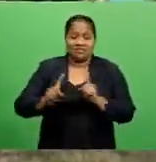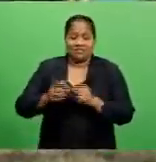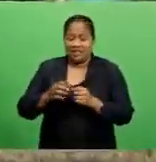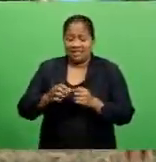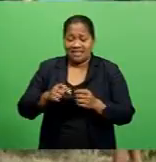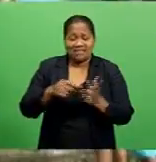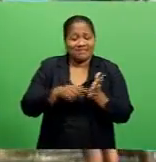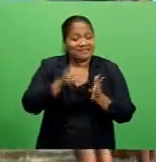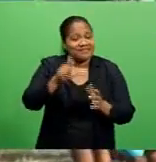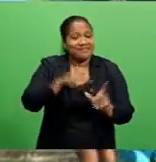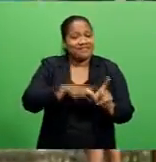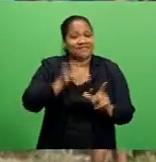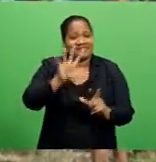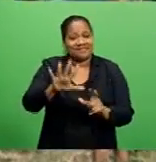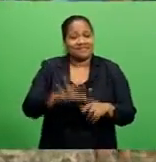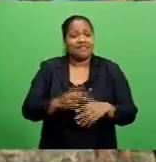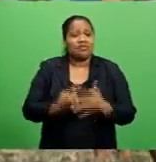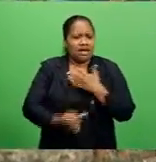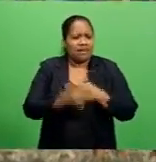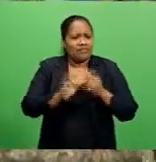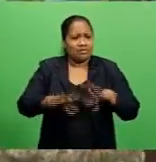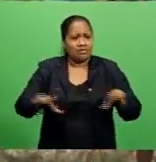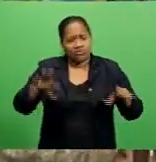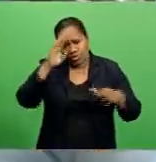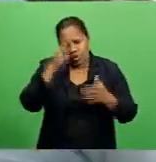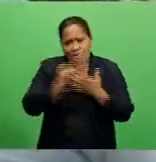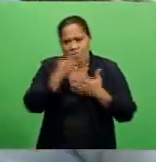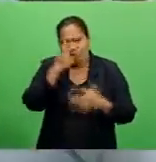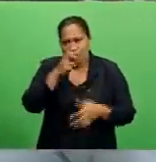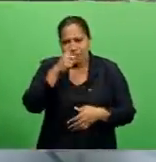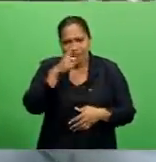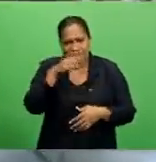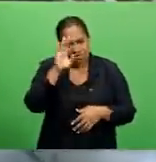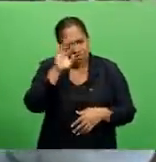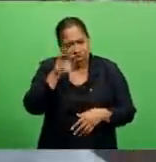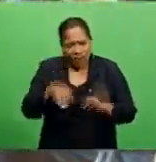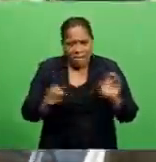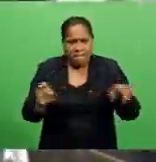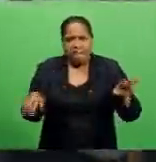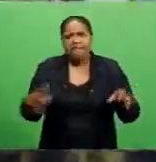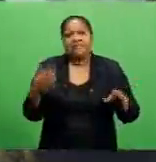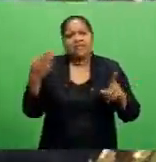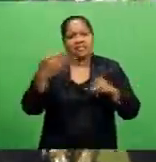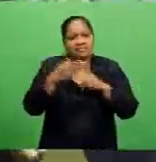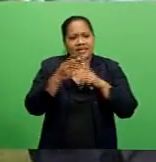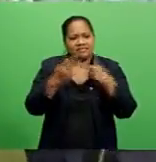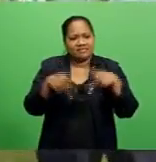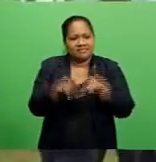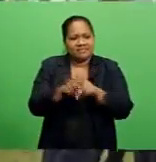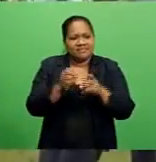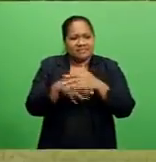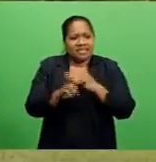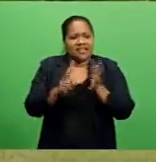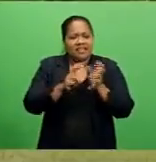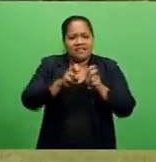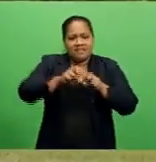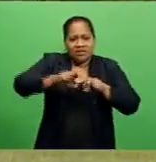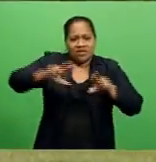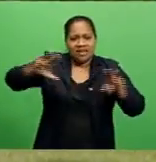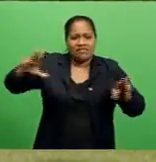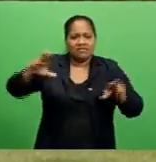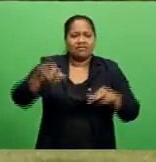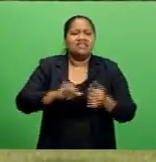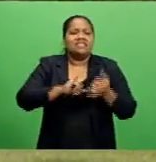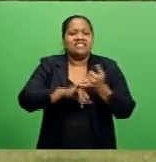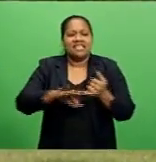Yasa operation centers, Children's Home, Old People's Home, and the main town centers in Ponolevu, Lambasa, Sengangan, Riketi,